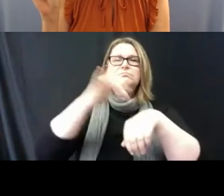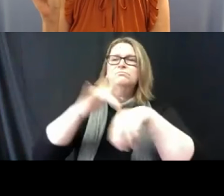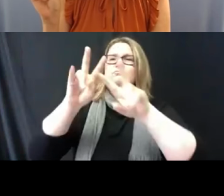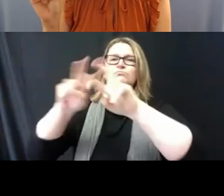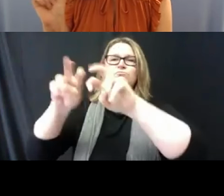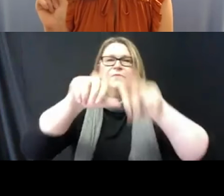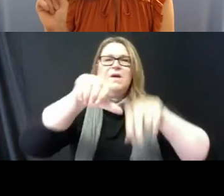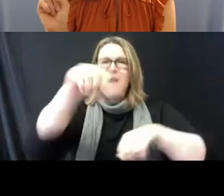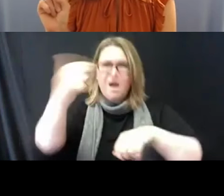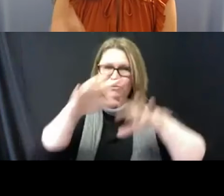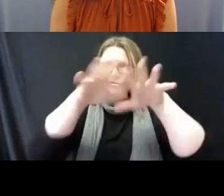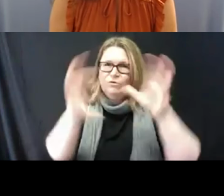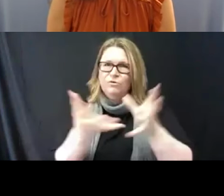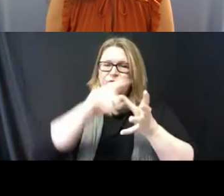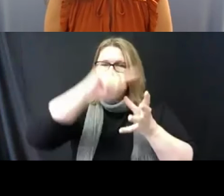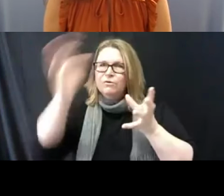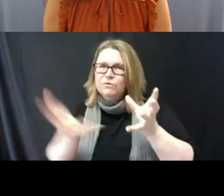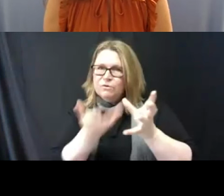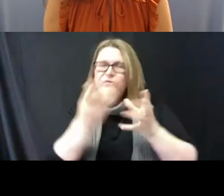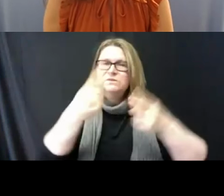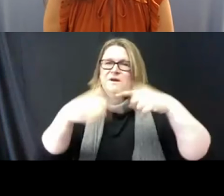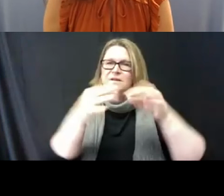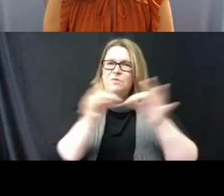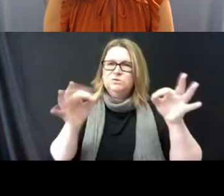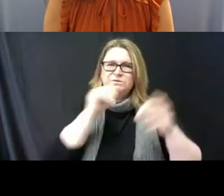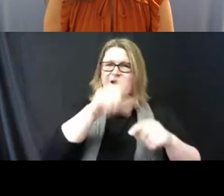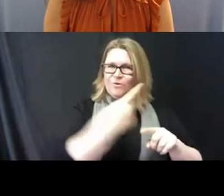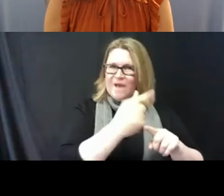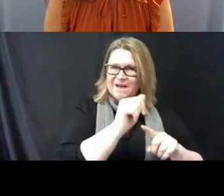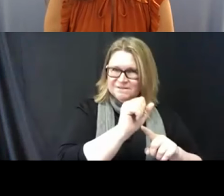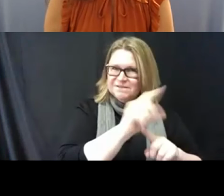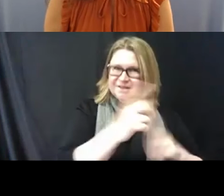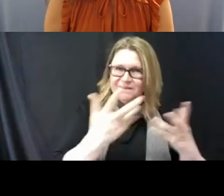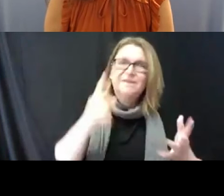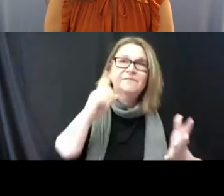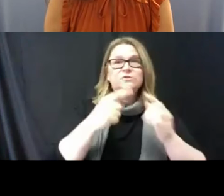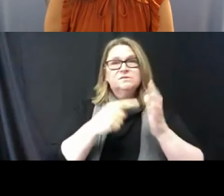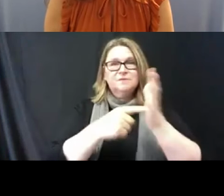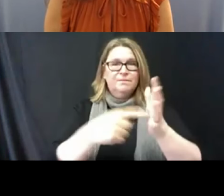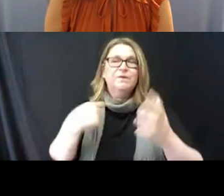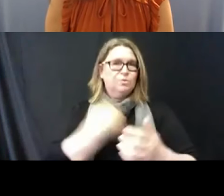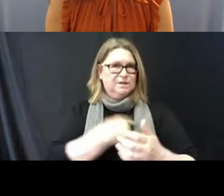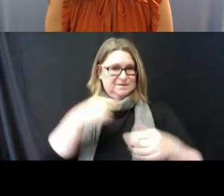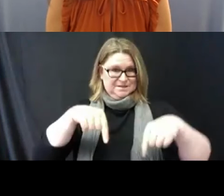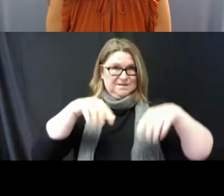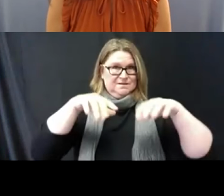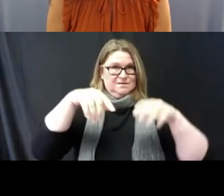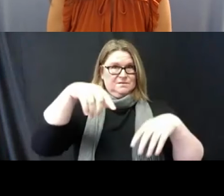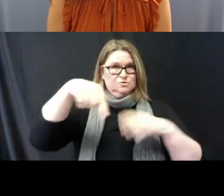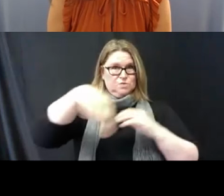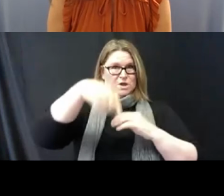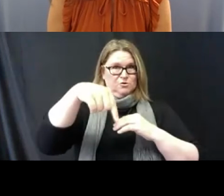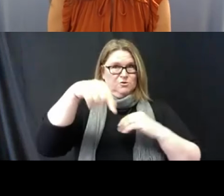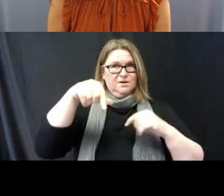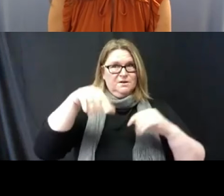then you are able to do that and still have taken your classes. So it's just a well-rounded